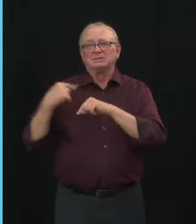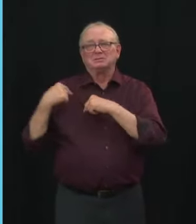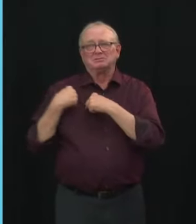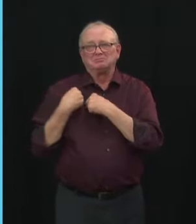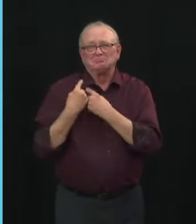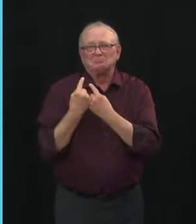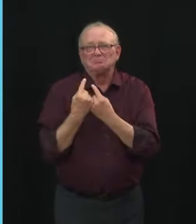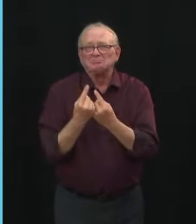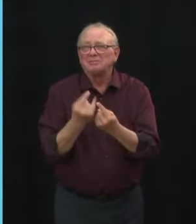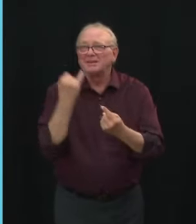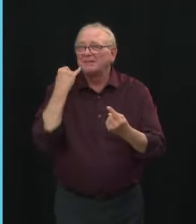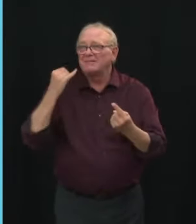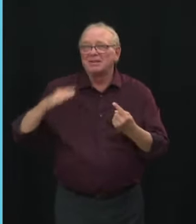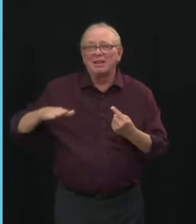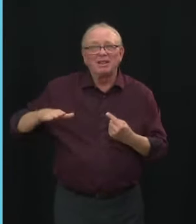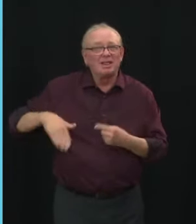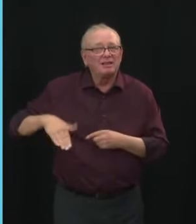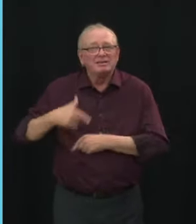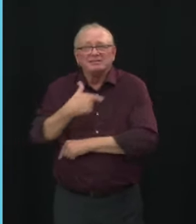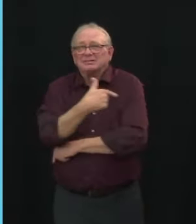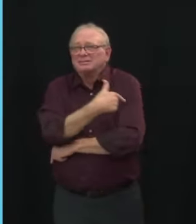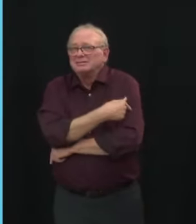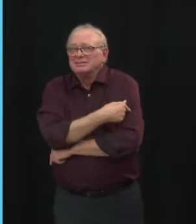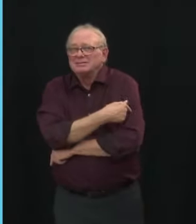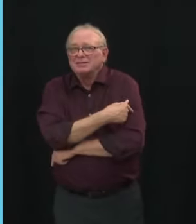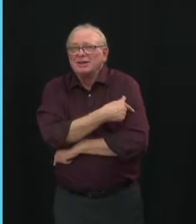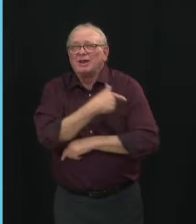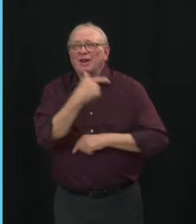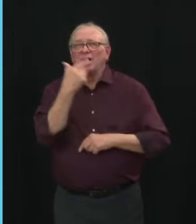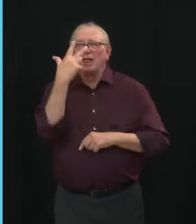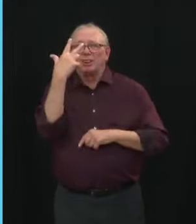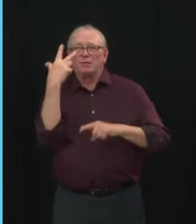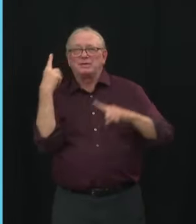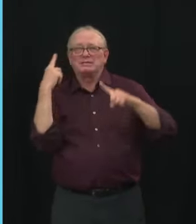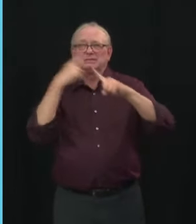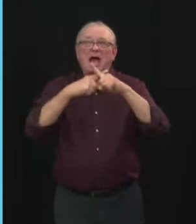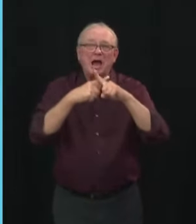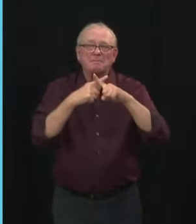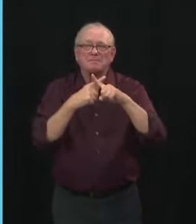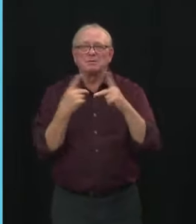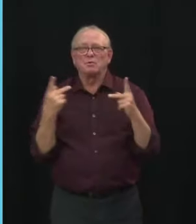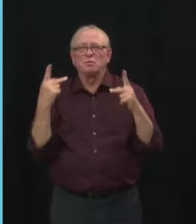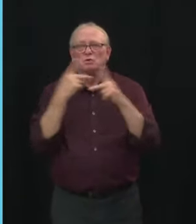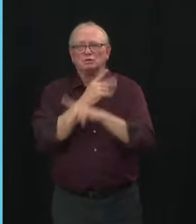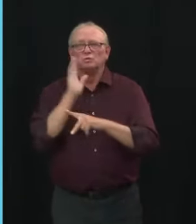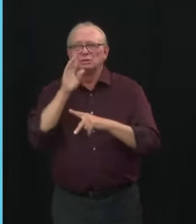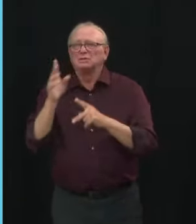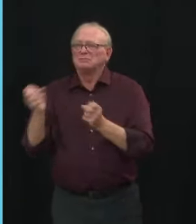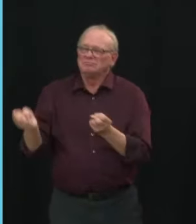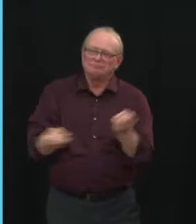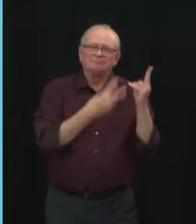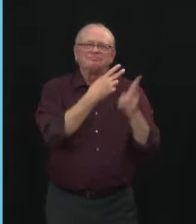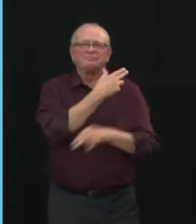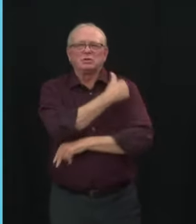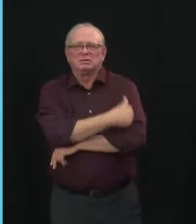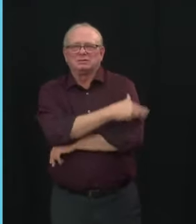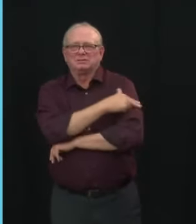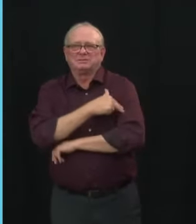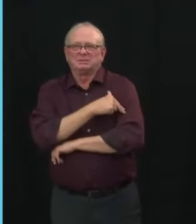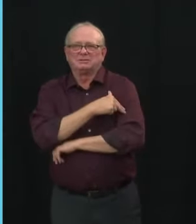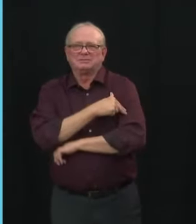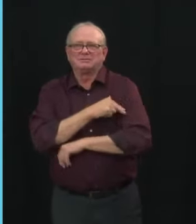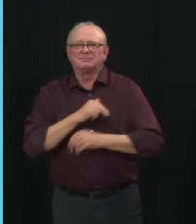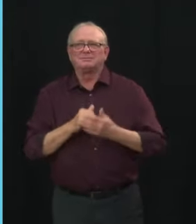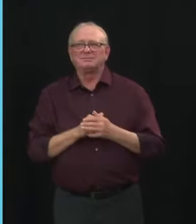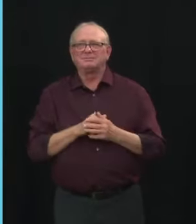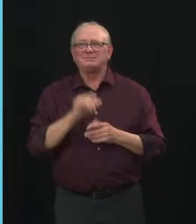more likely to be hospitalized with COVID-19 and almost 8 times more likely to be admitted to ICU than those who